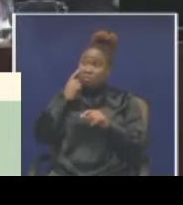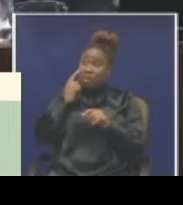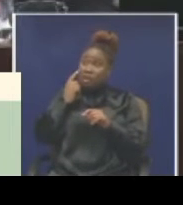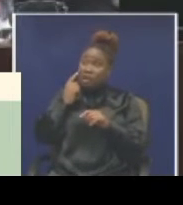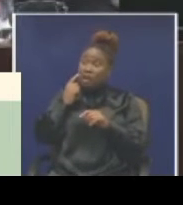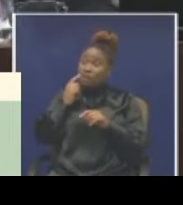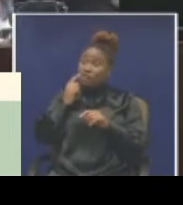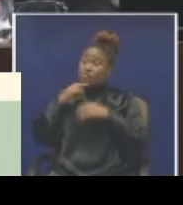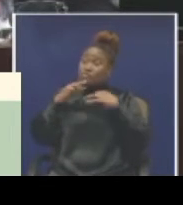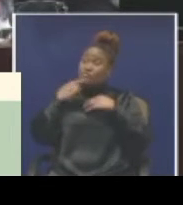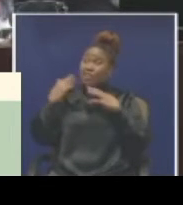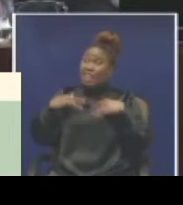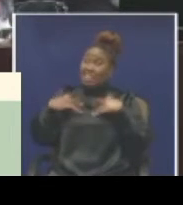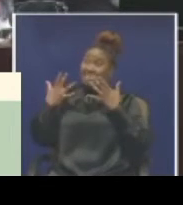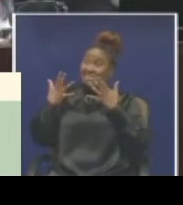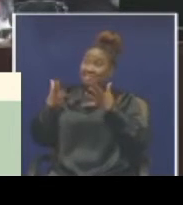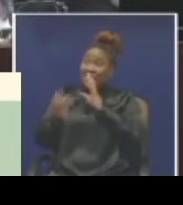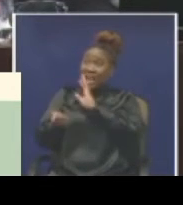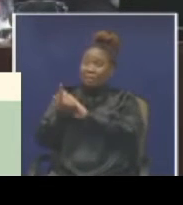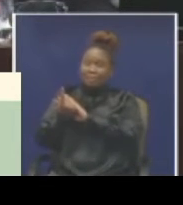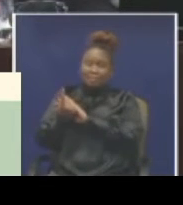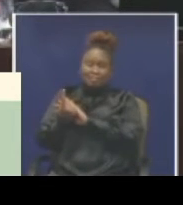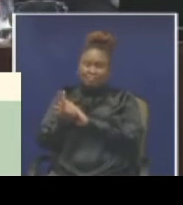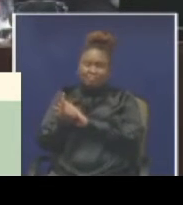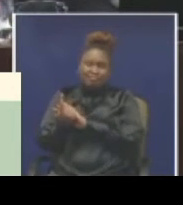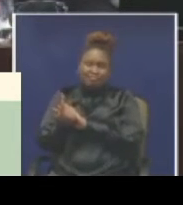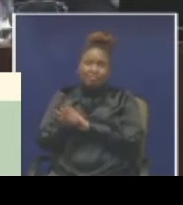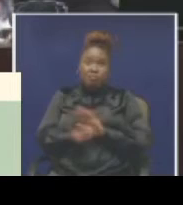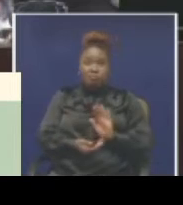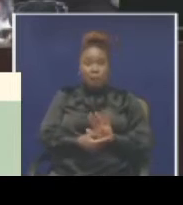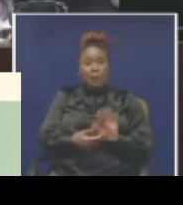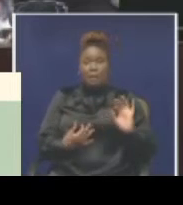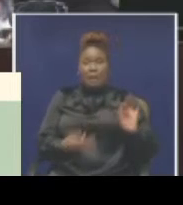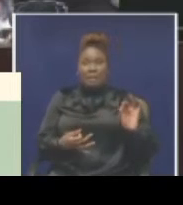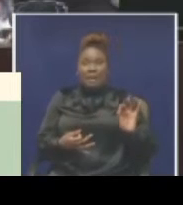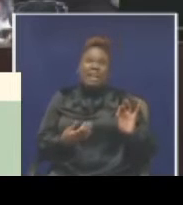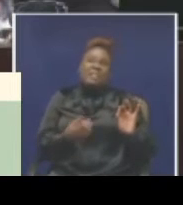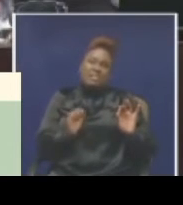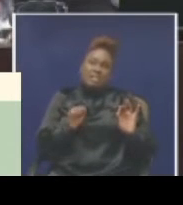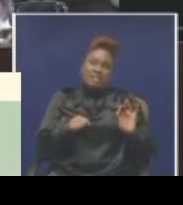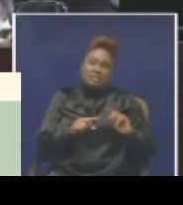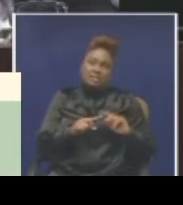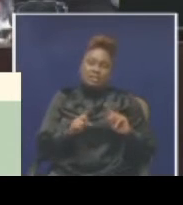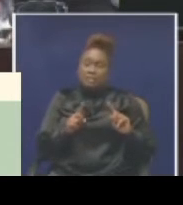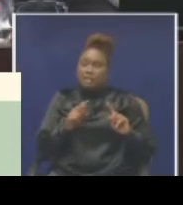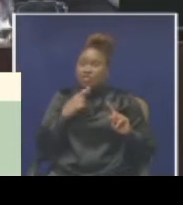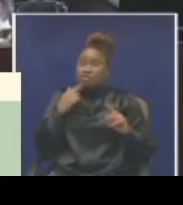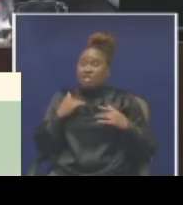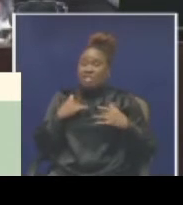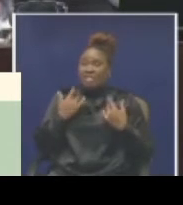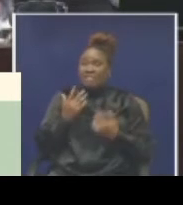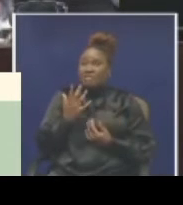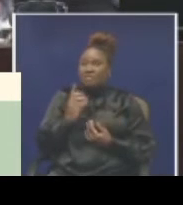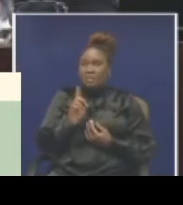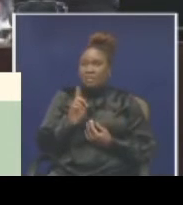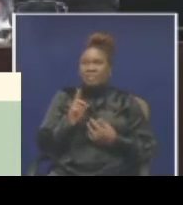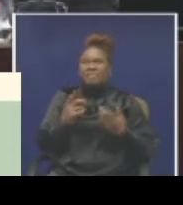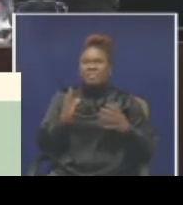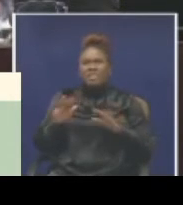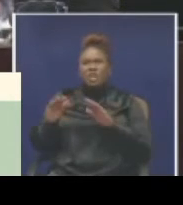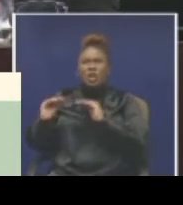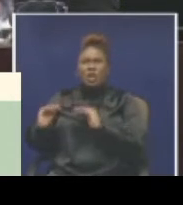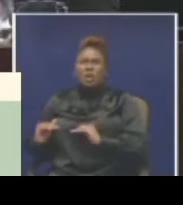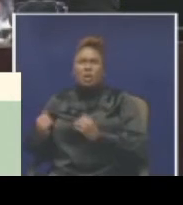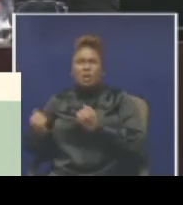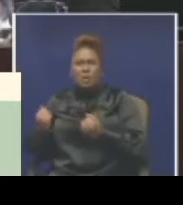happening, unfortunately, on the ground. We've dealt with the issue of the lower courts and the proposed solution. We've mentioned